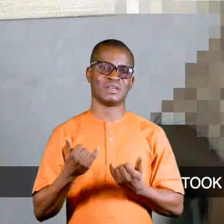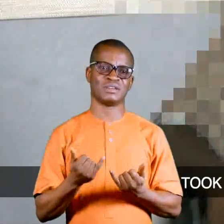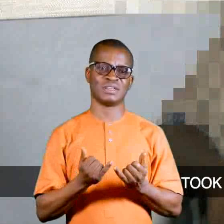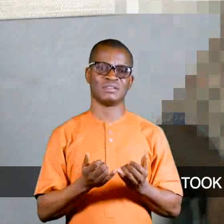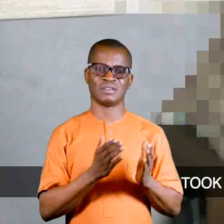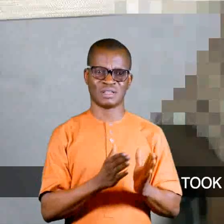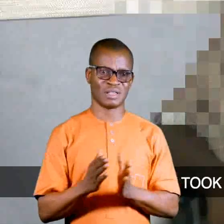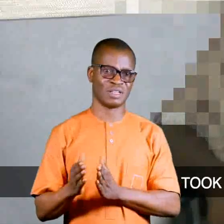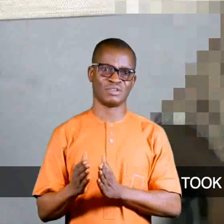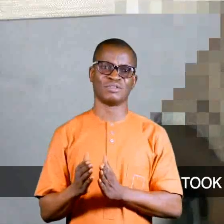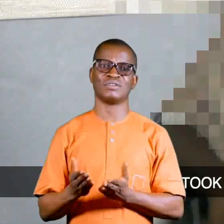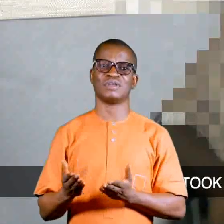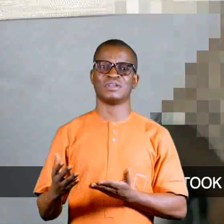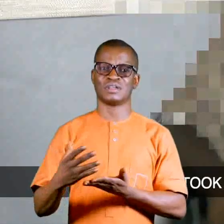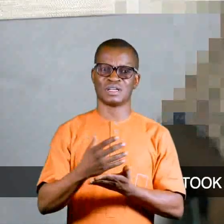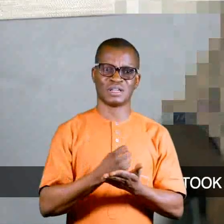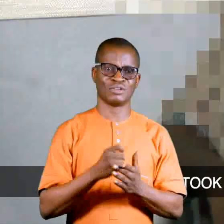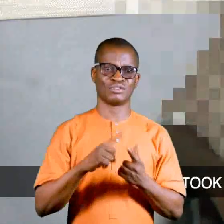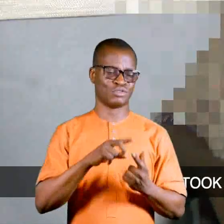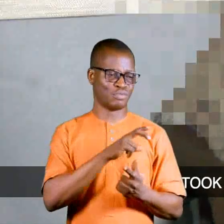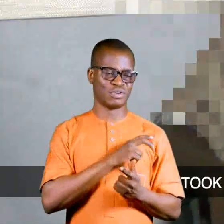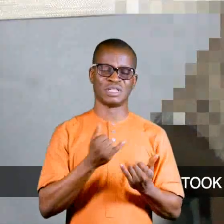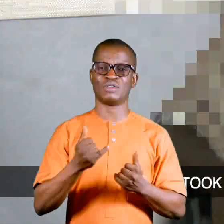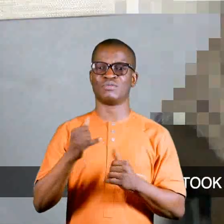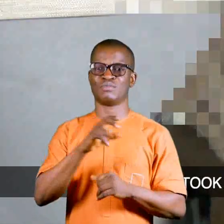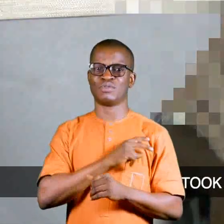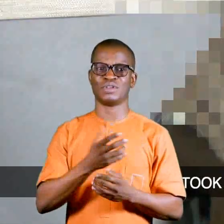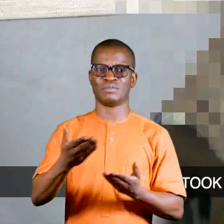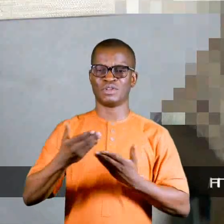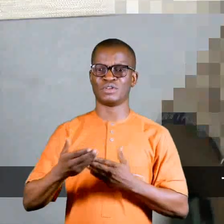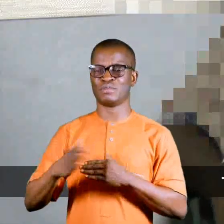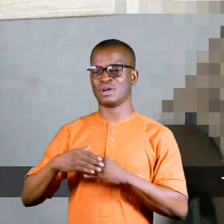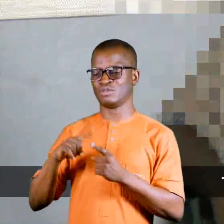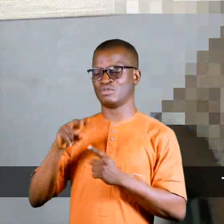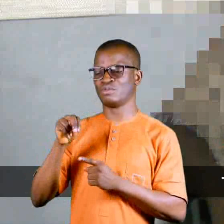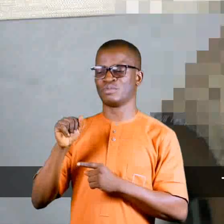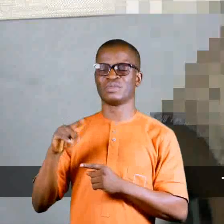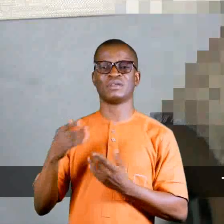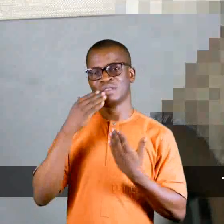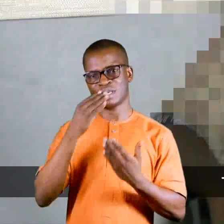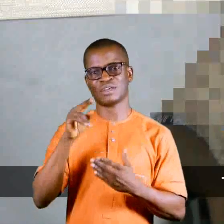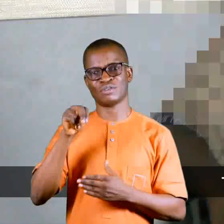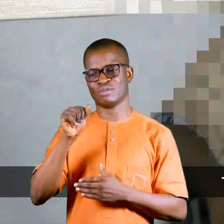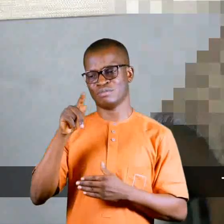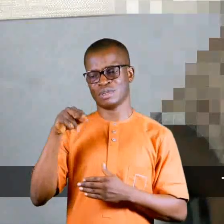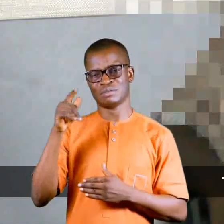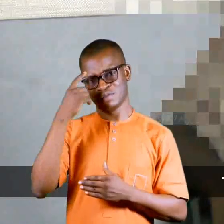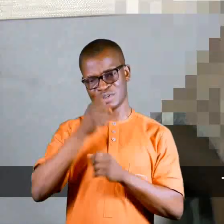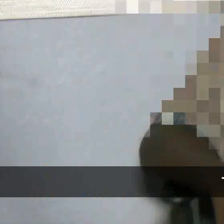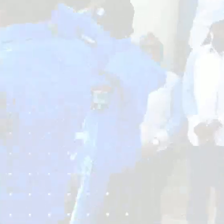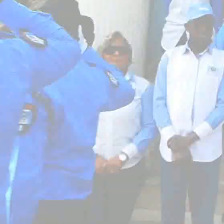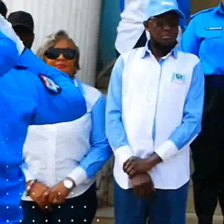Arrest us. I carry me for police. Police carry me for nothing. Thank you, NAPTIP, for taking picture of